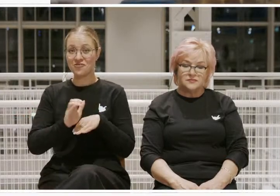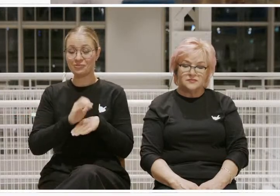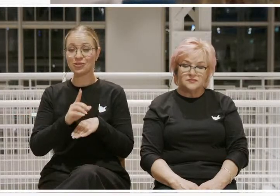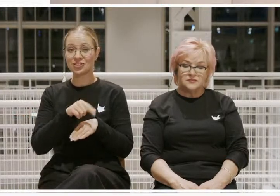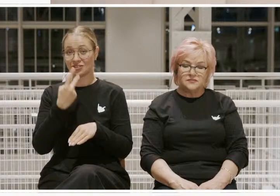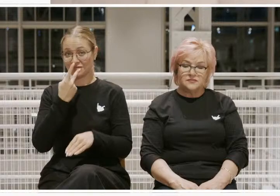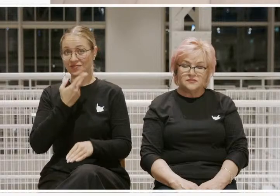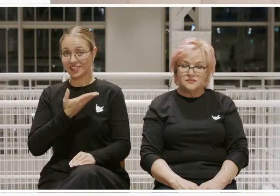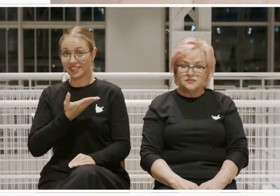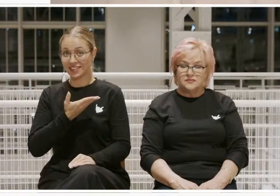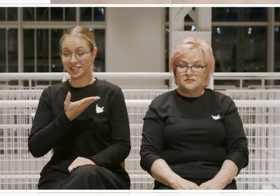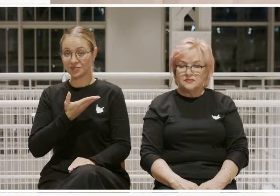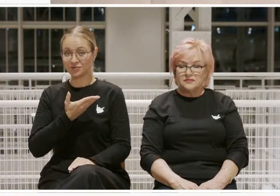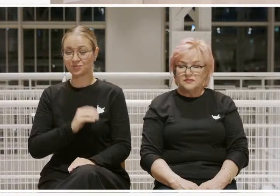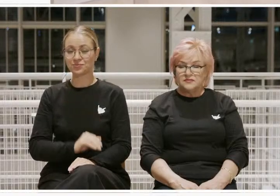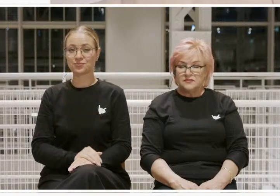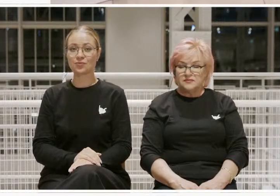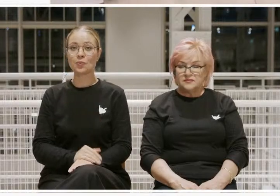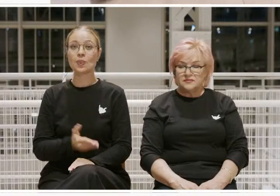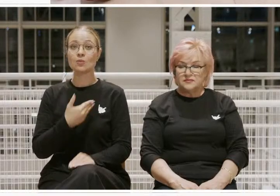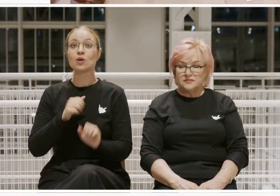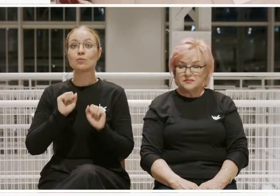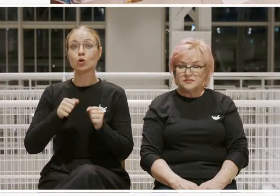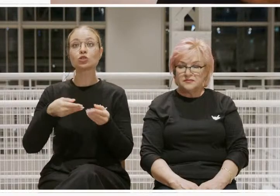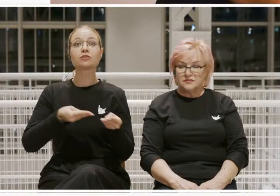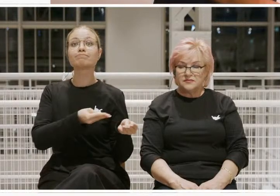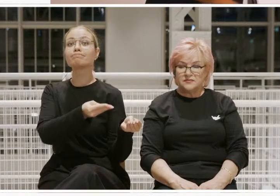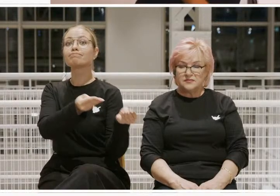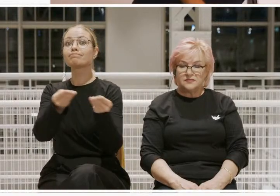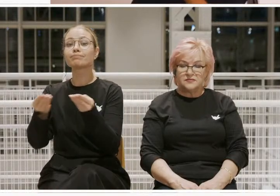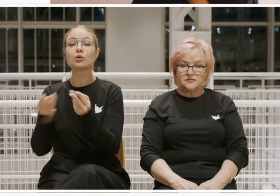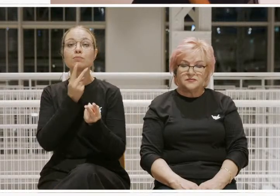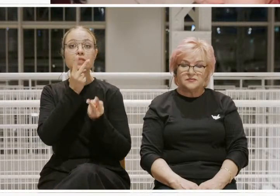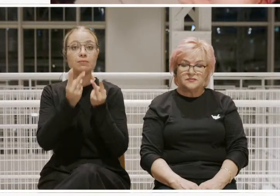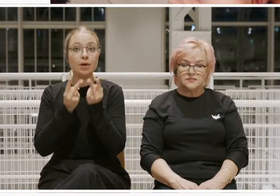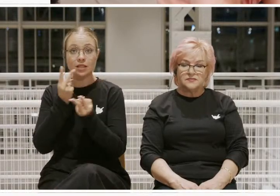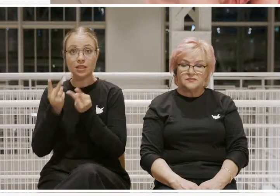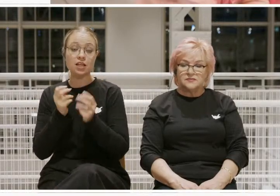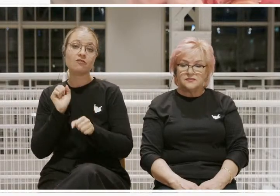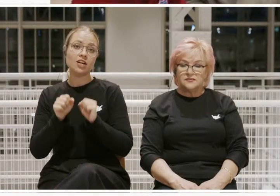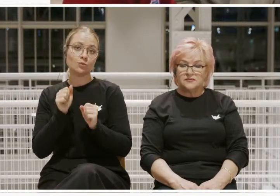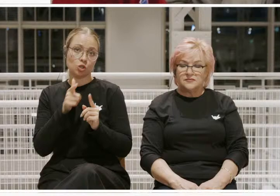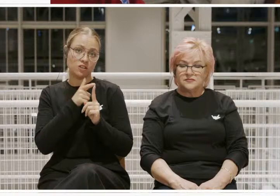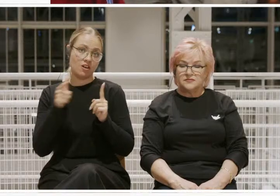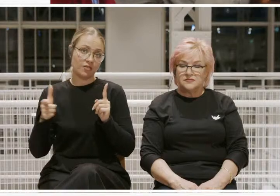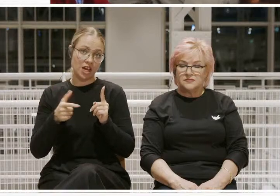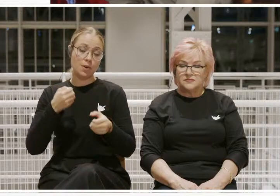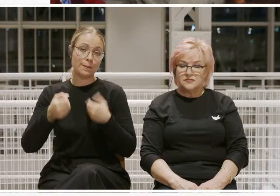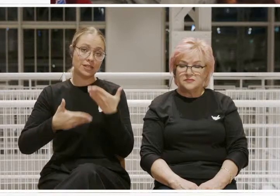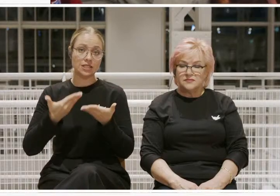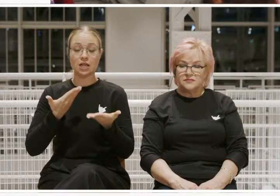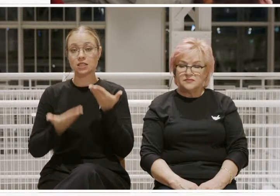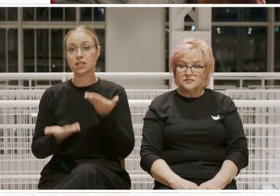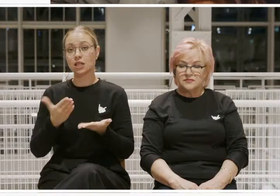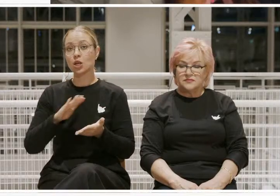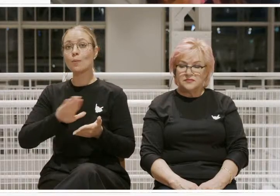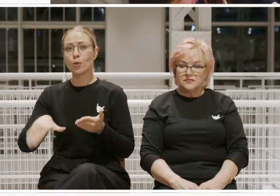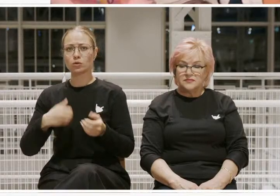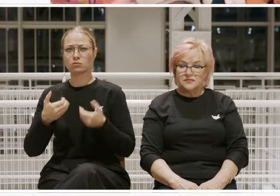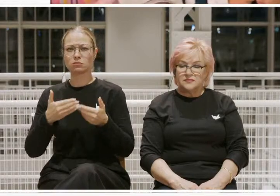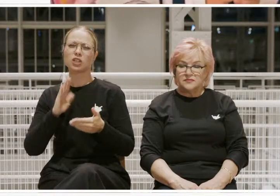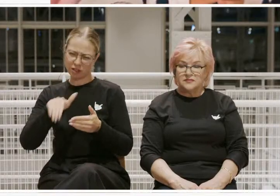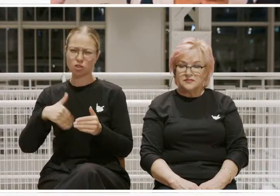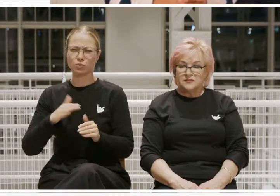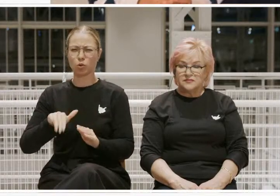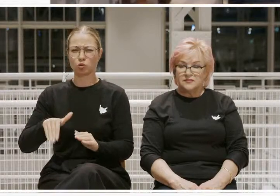circulated, I don't know, during the presentation or after the presentation. Yeah, I think it's probably better that we do it after, because